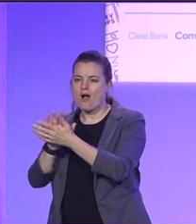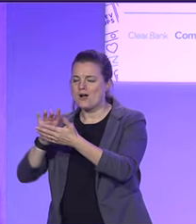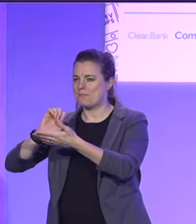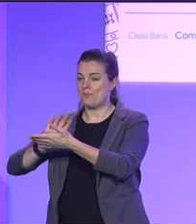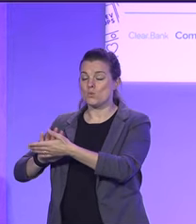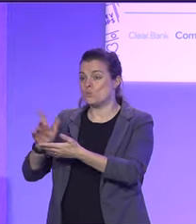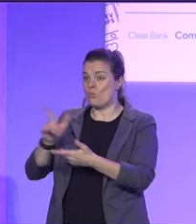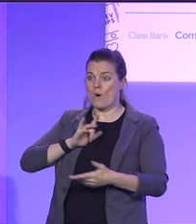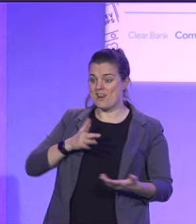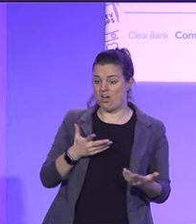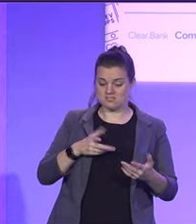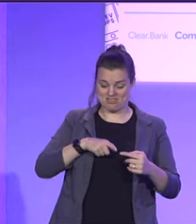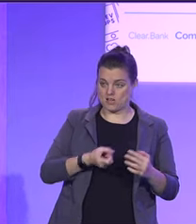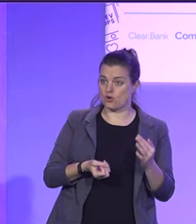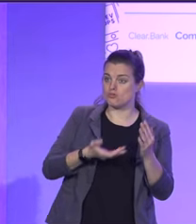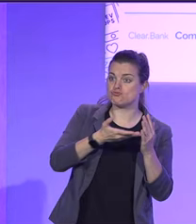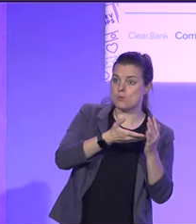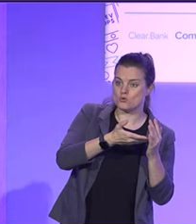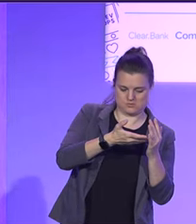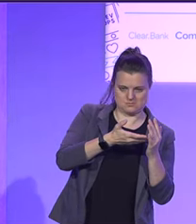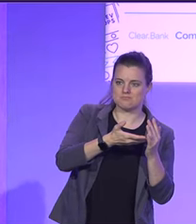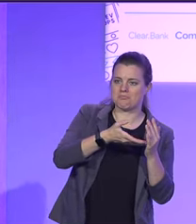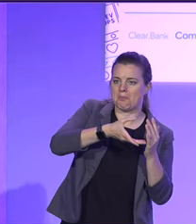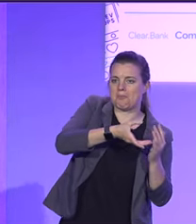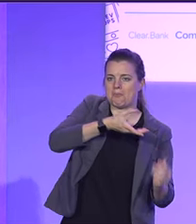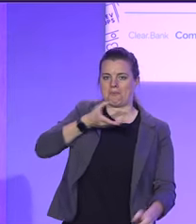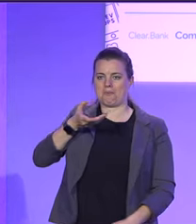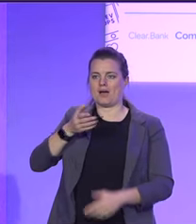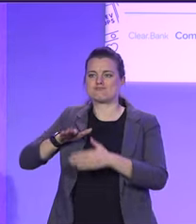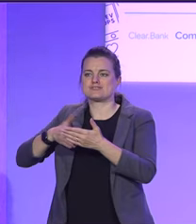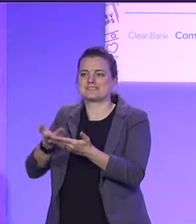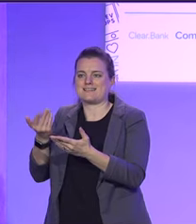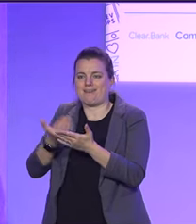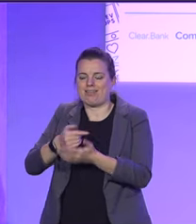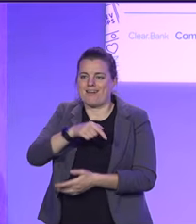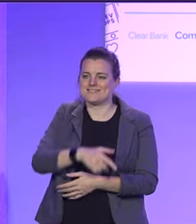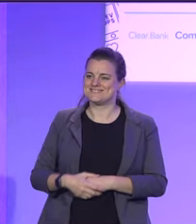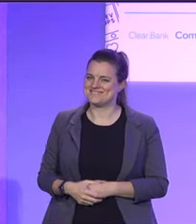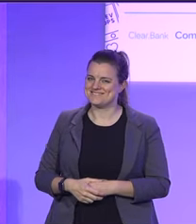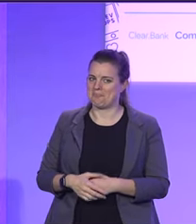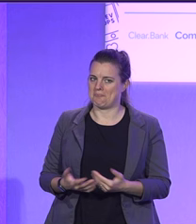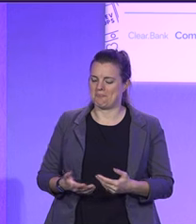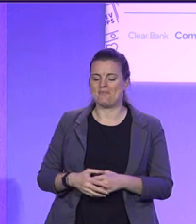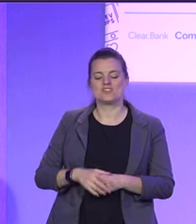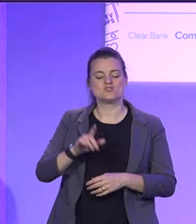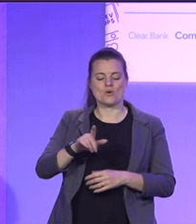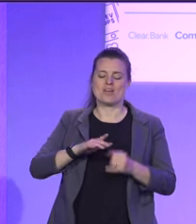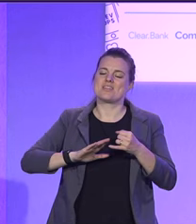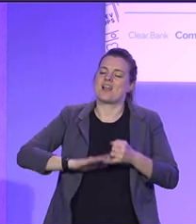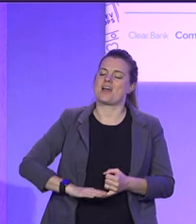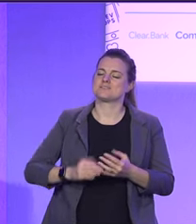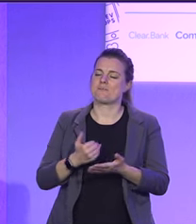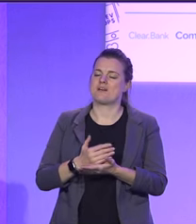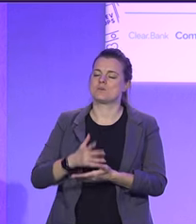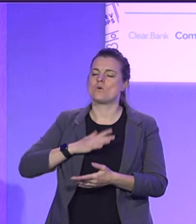that information and let it go further. The last thing I want to actually talk about is finding work within